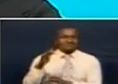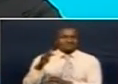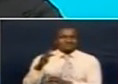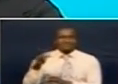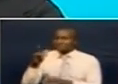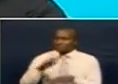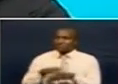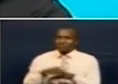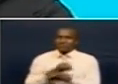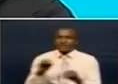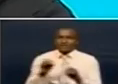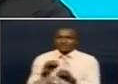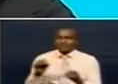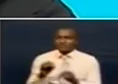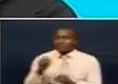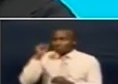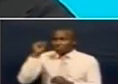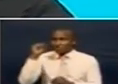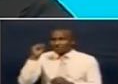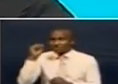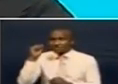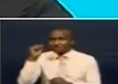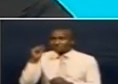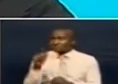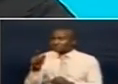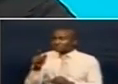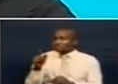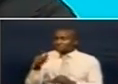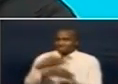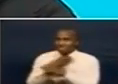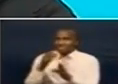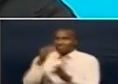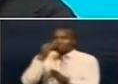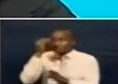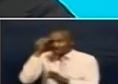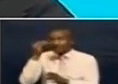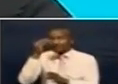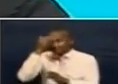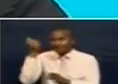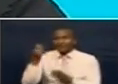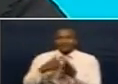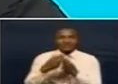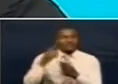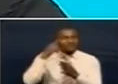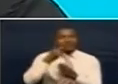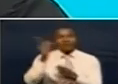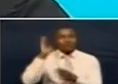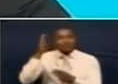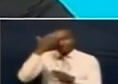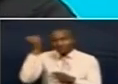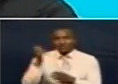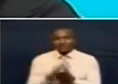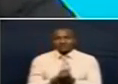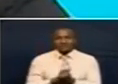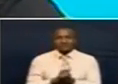dishonesty, politics of the warthog, where you pretend to forget things and so you imagine that everybody else will forget. What is the